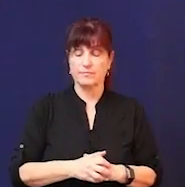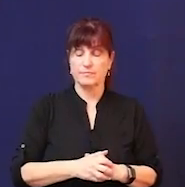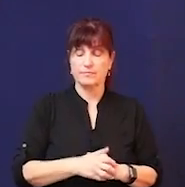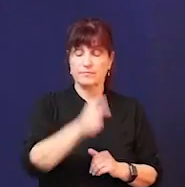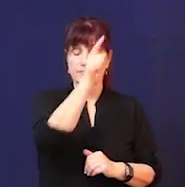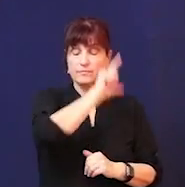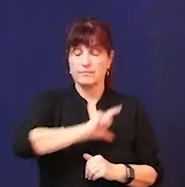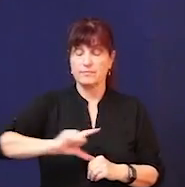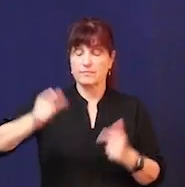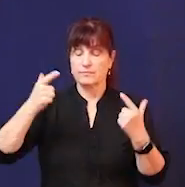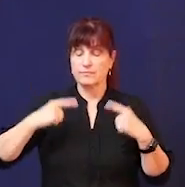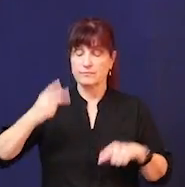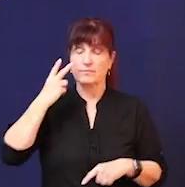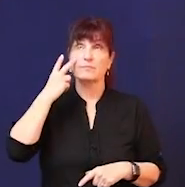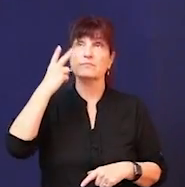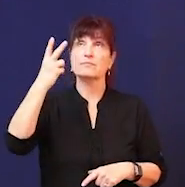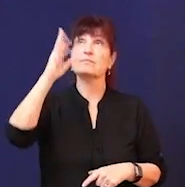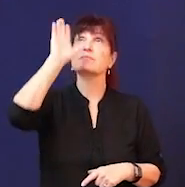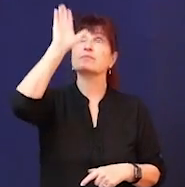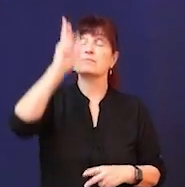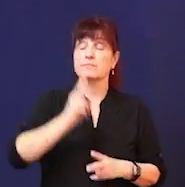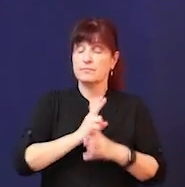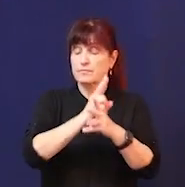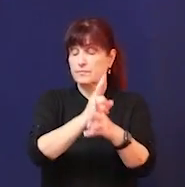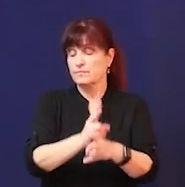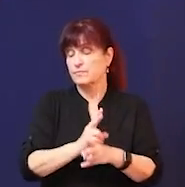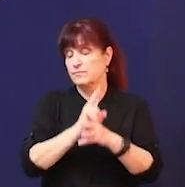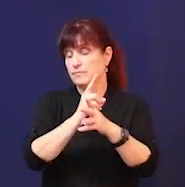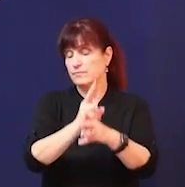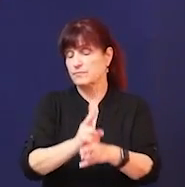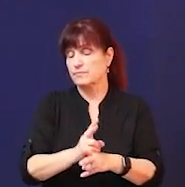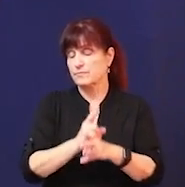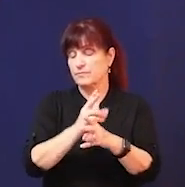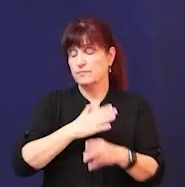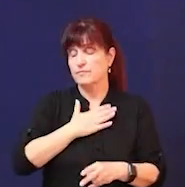salvation. Lord, let us see your